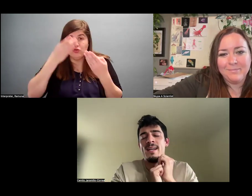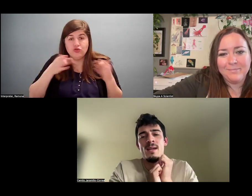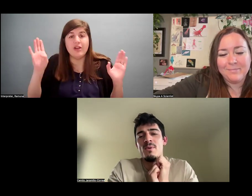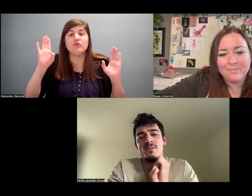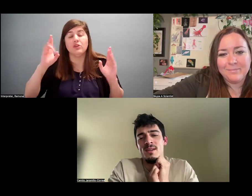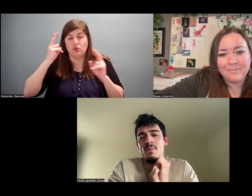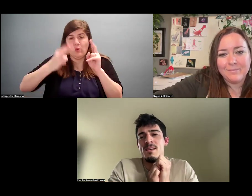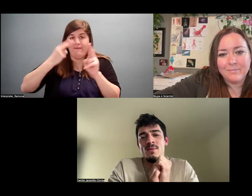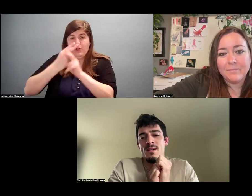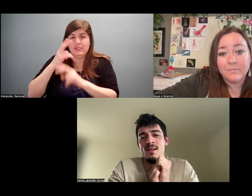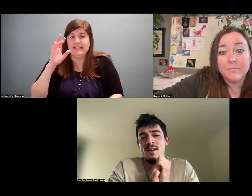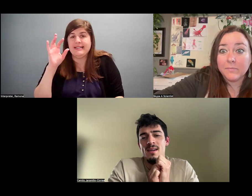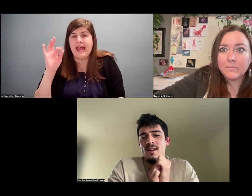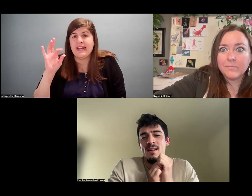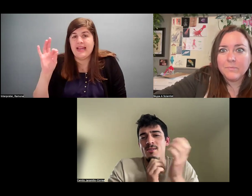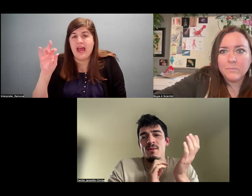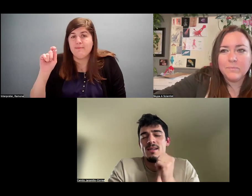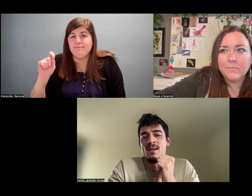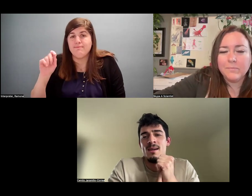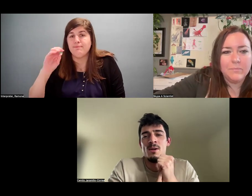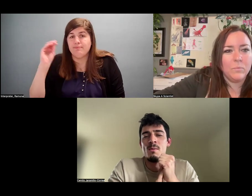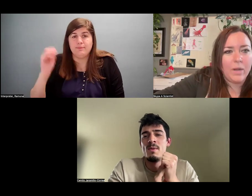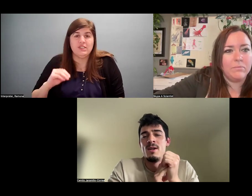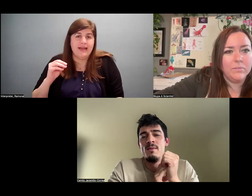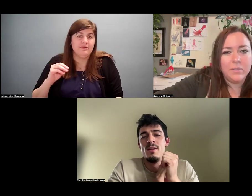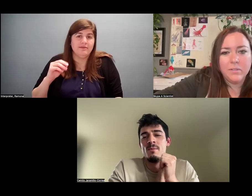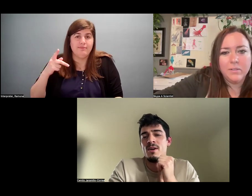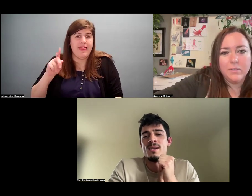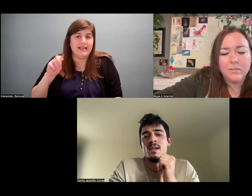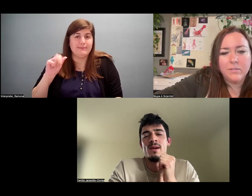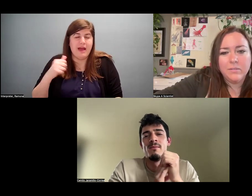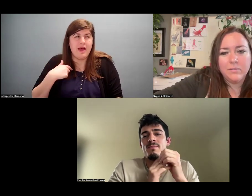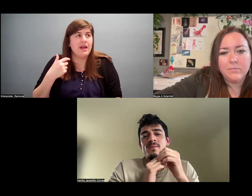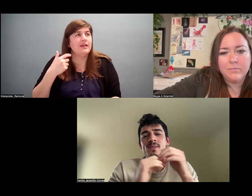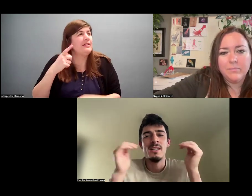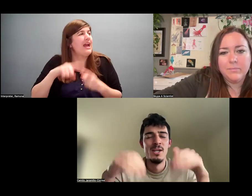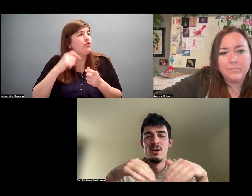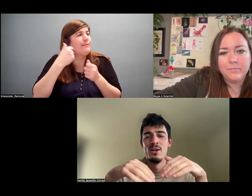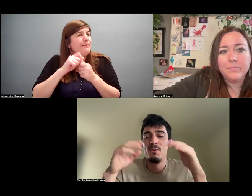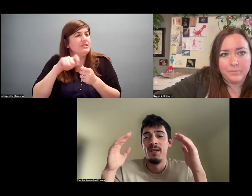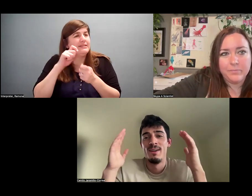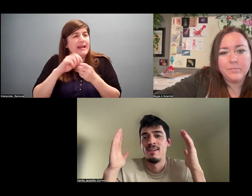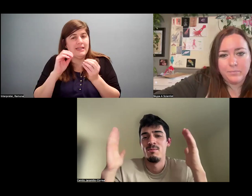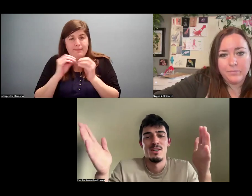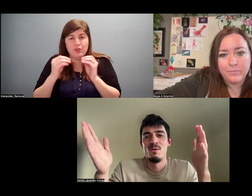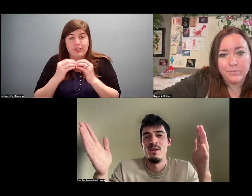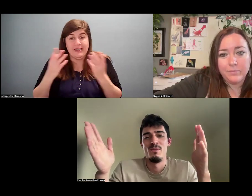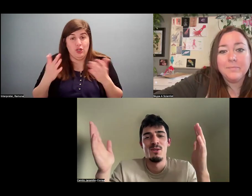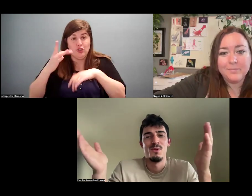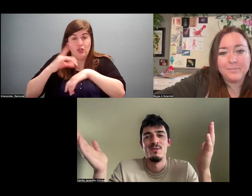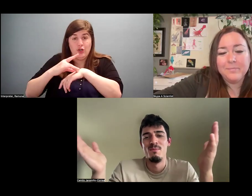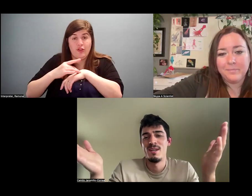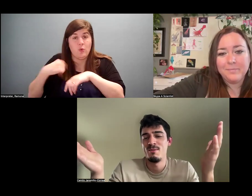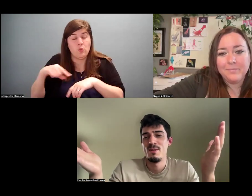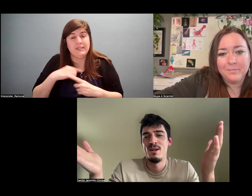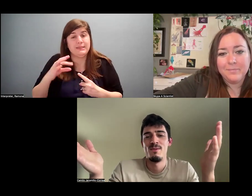like 99% plasma and something like that. I don't remember Wow. the number exactly, but like, here on Earth, we live in like a special place because